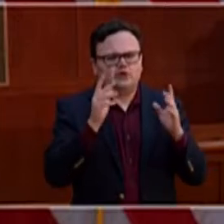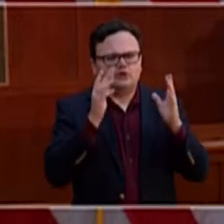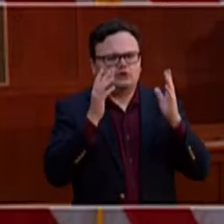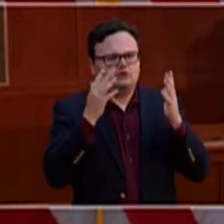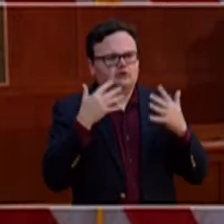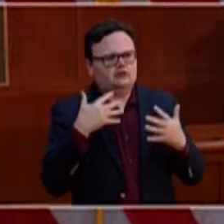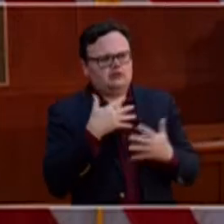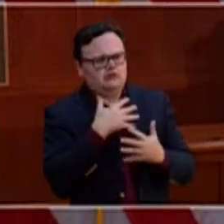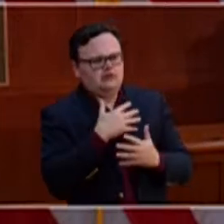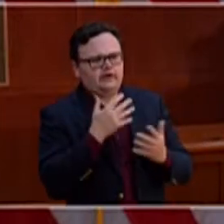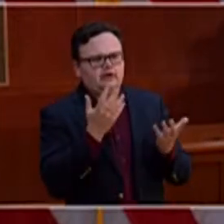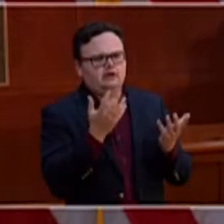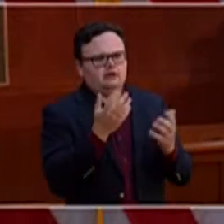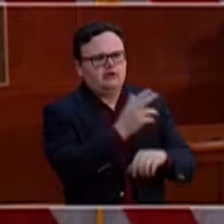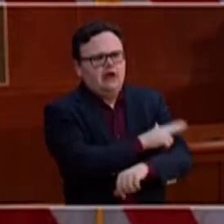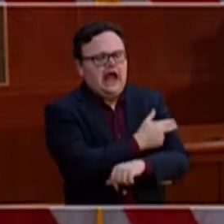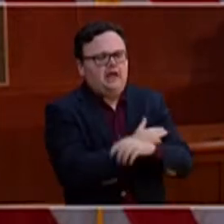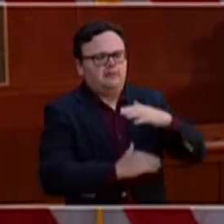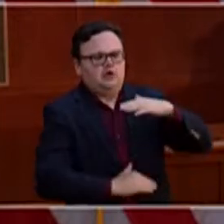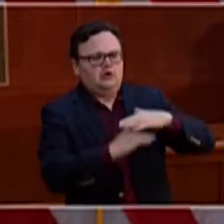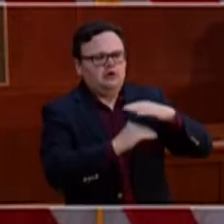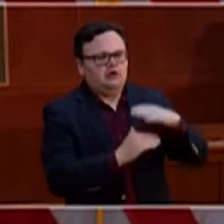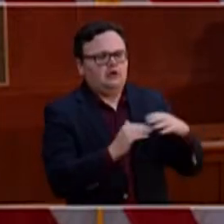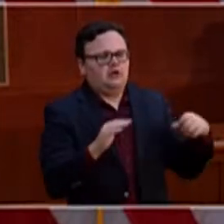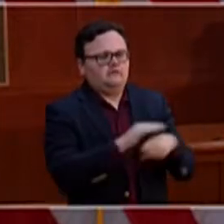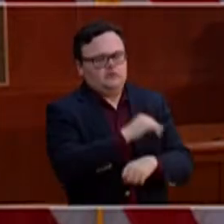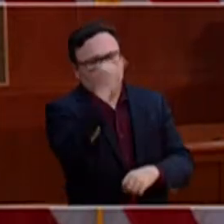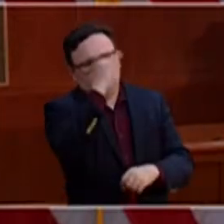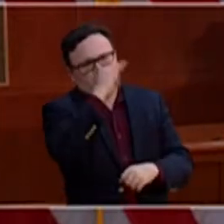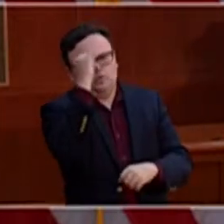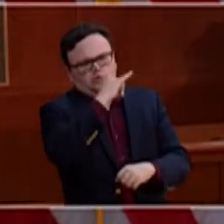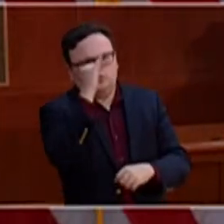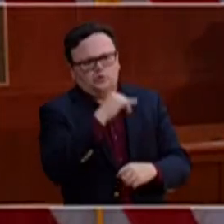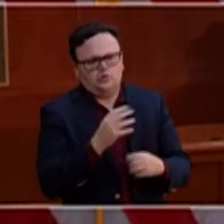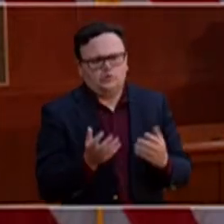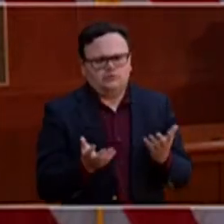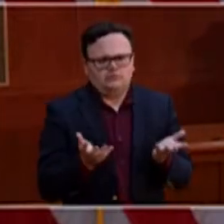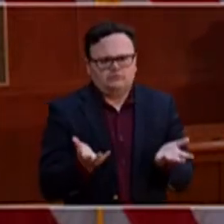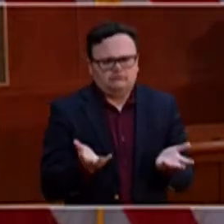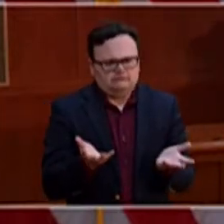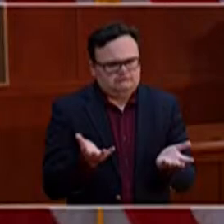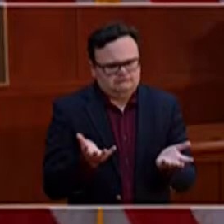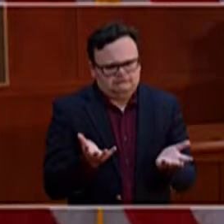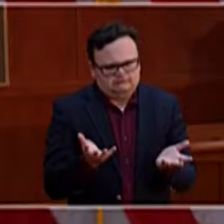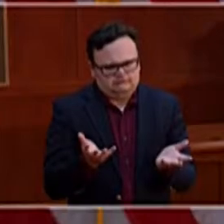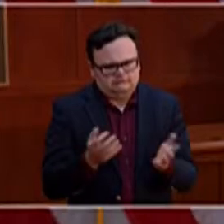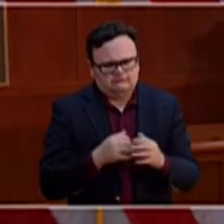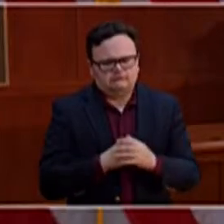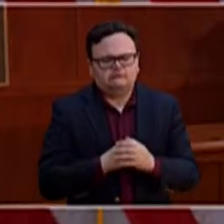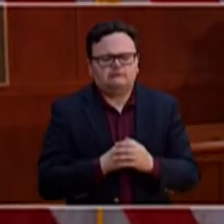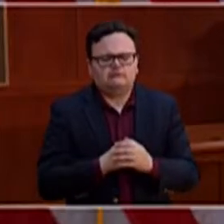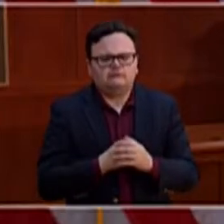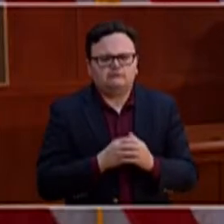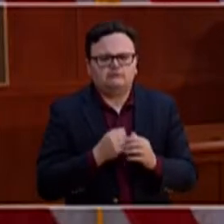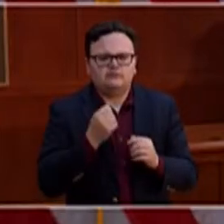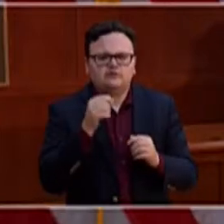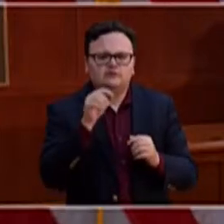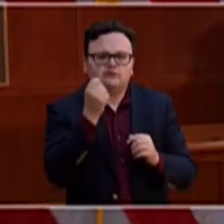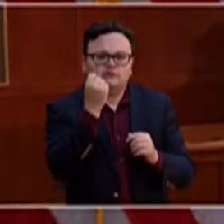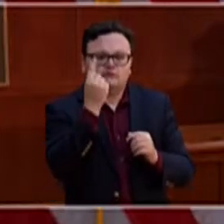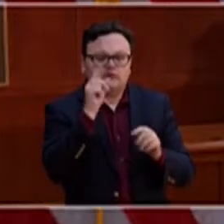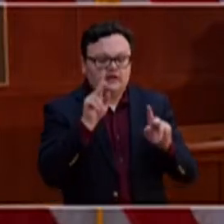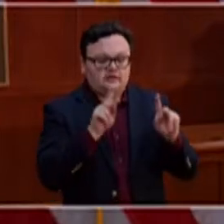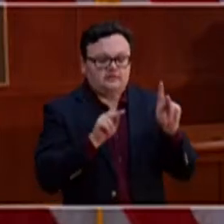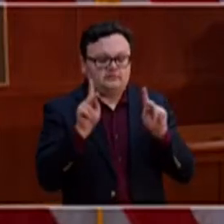capacity throughout the state is you don't want people who have other conditions other than COVID in particular to be deterred